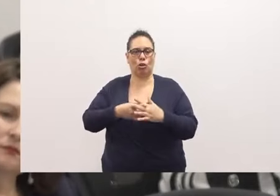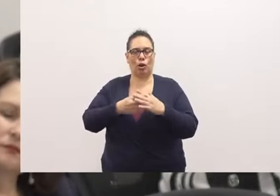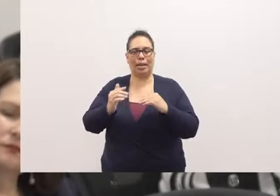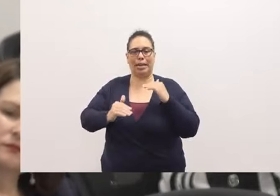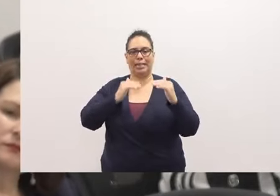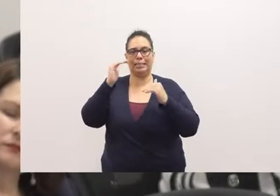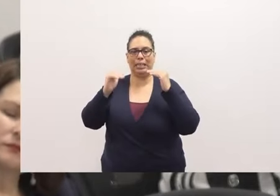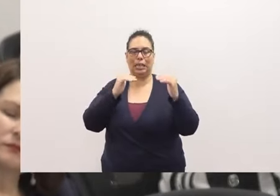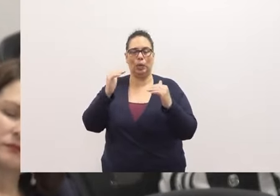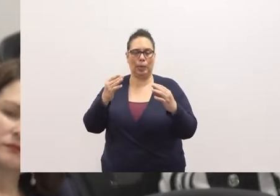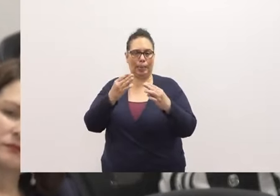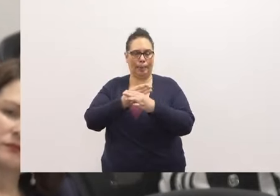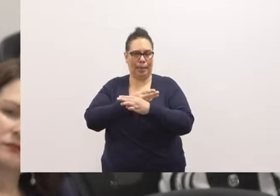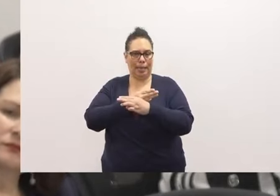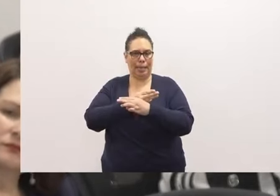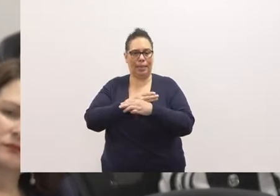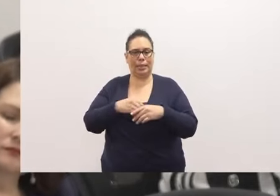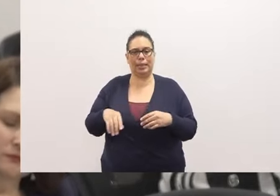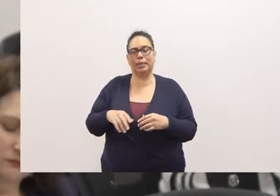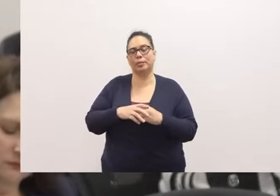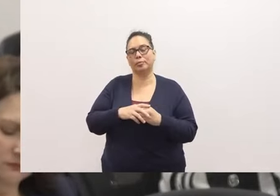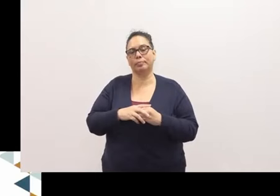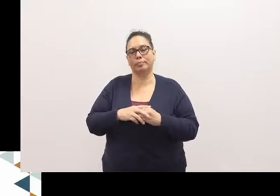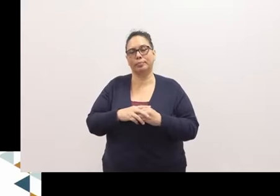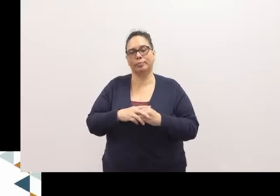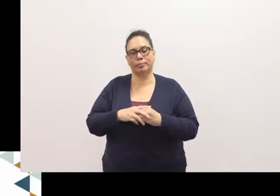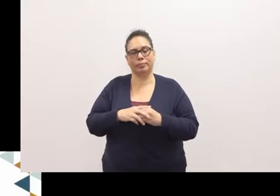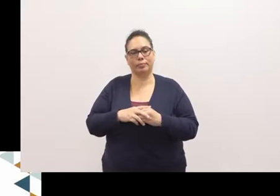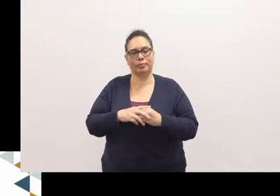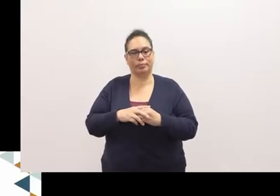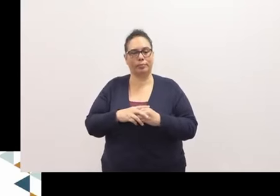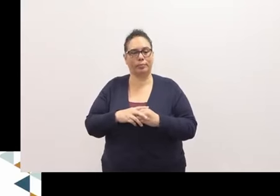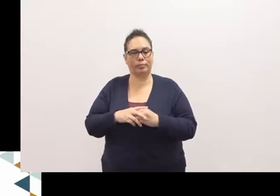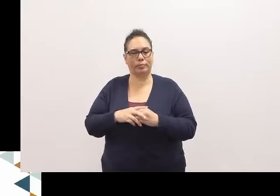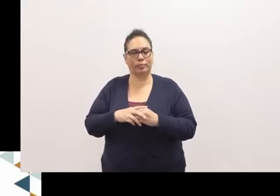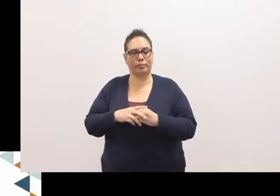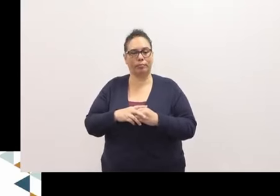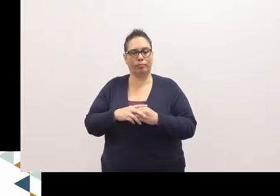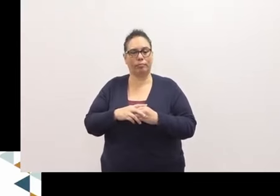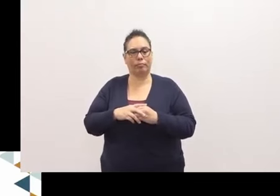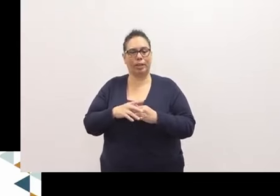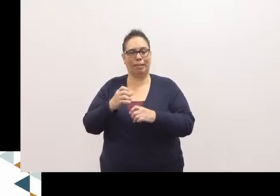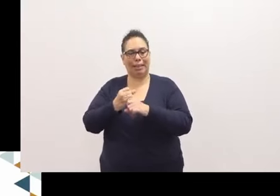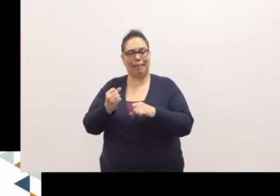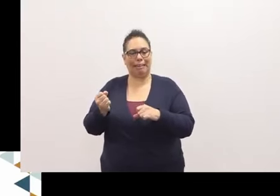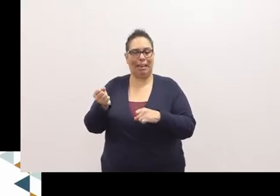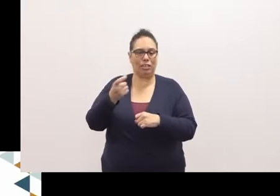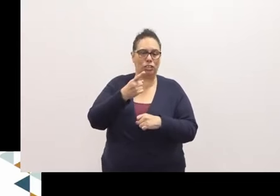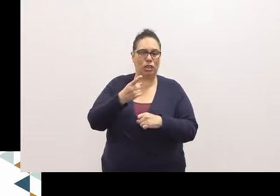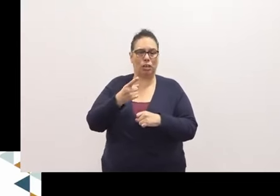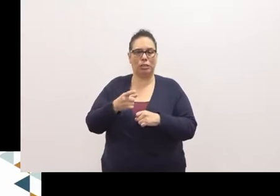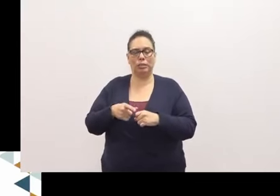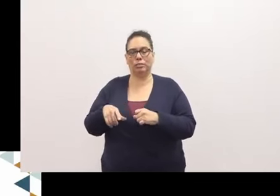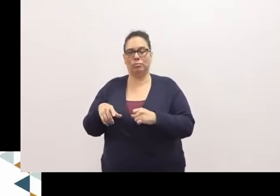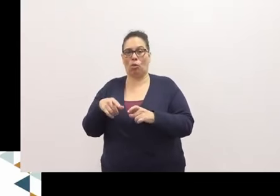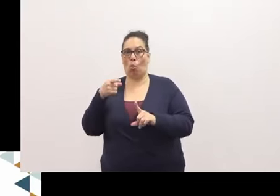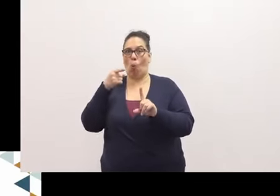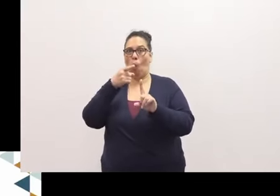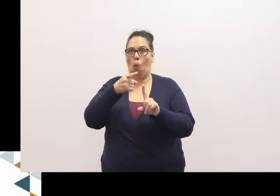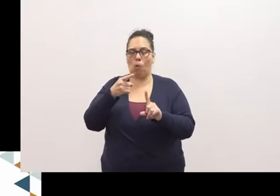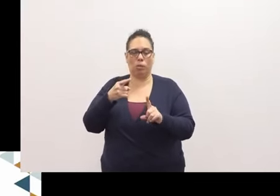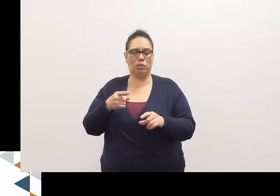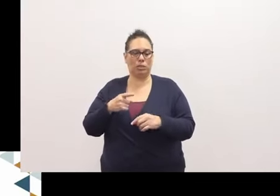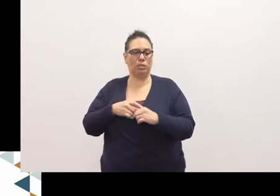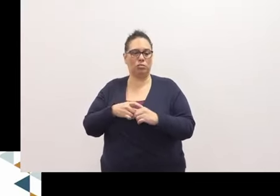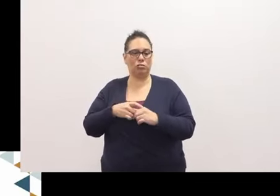they've started in math 6 accelerated with the goal of moving on next year to math 7 accelerated. And then